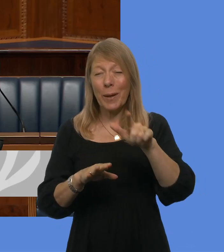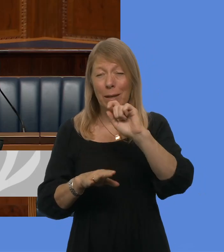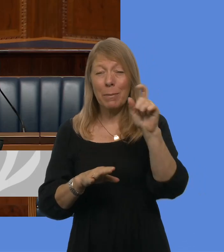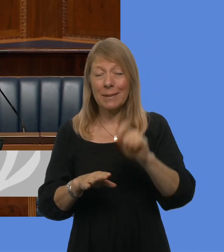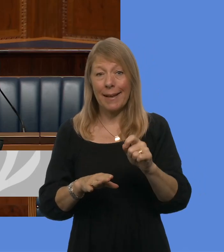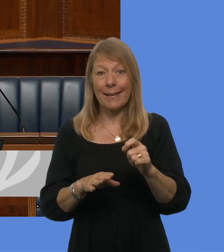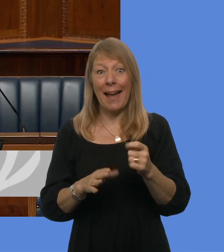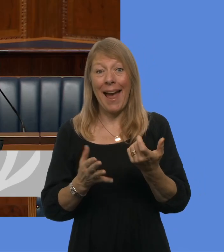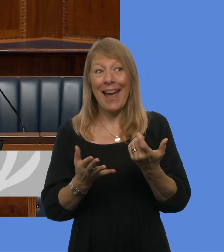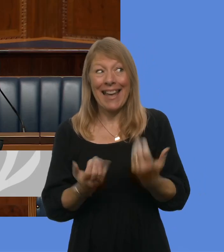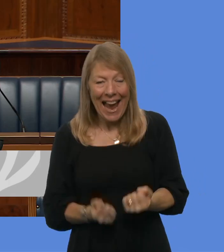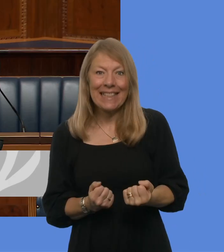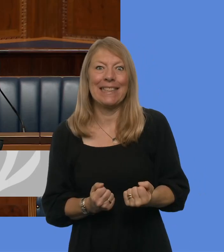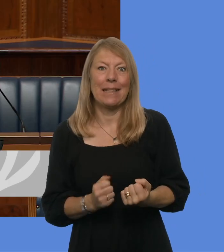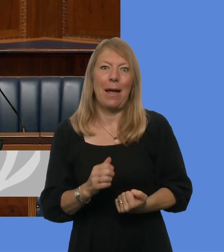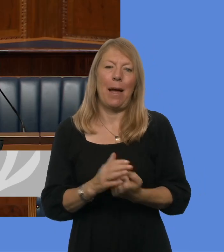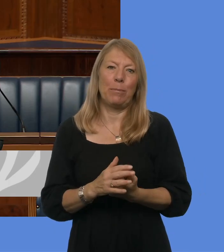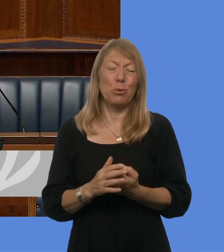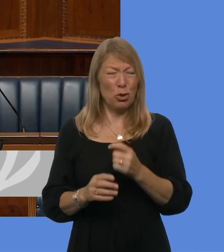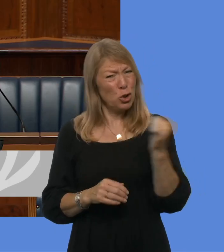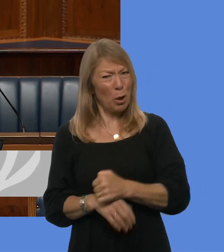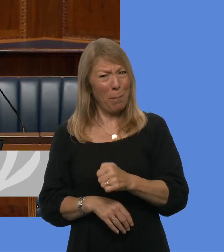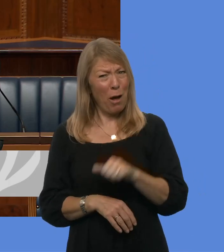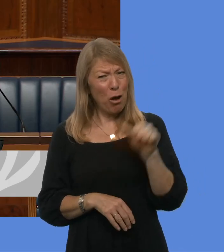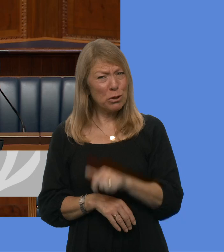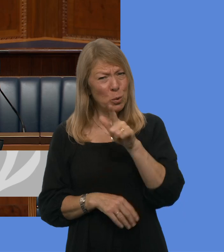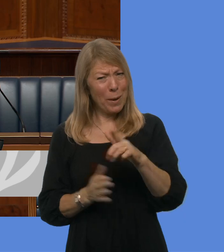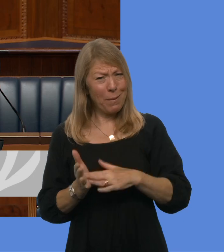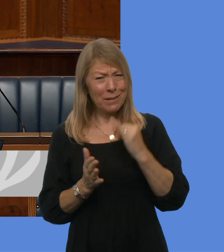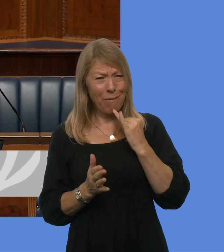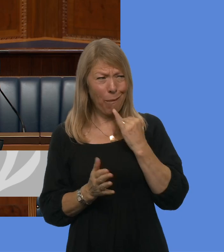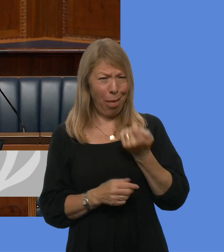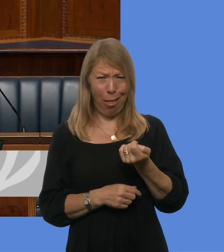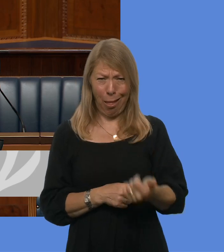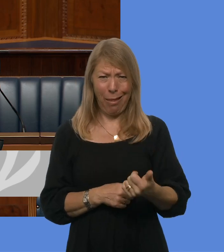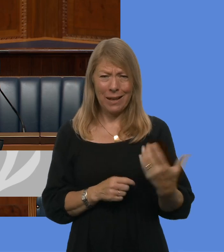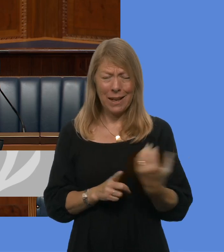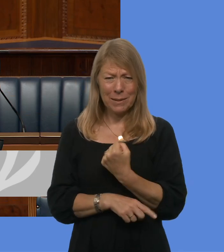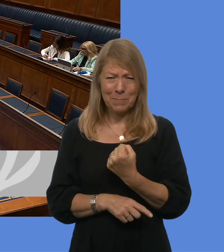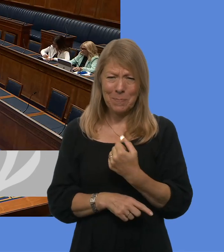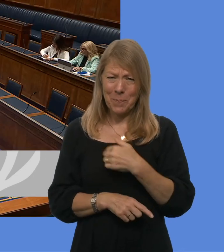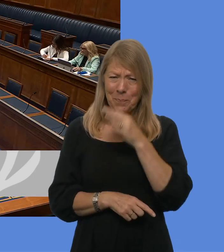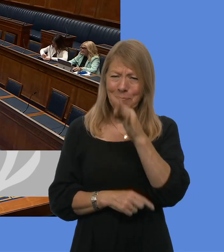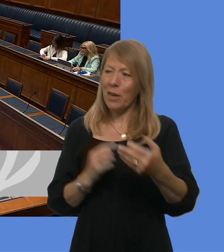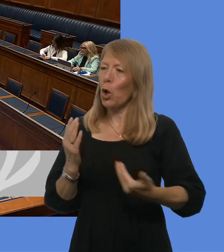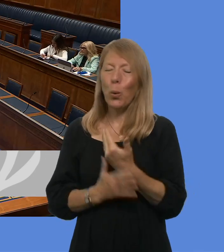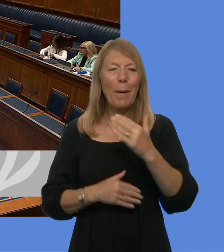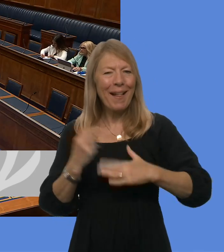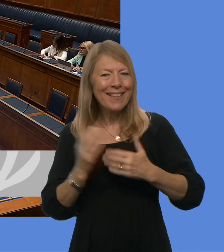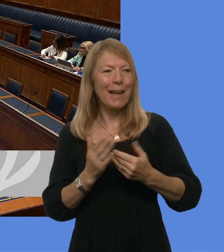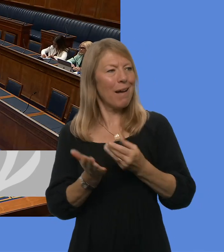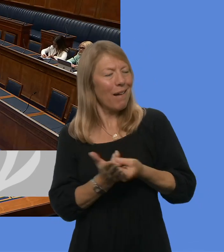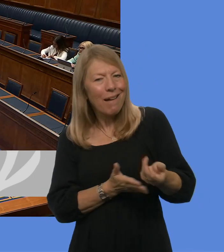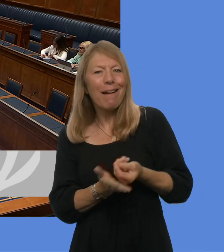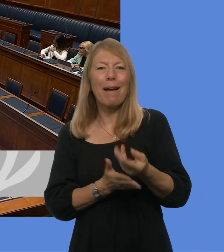minutes of PE per week, what difference will the curriculum-led capital investment programme have on these figures? Minister. Well,